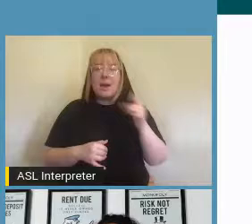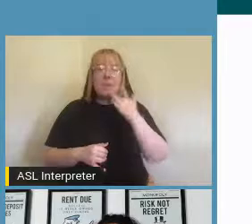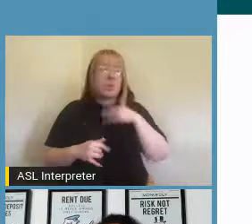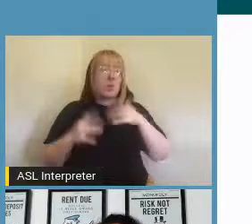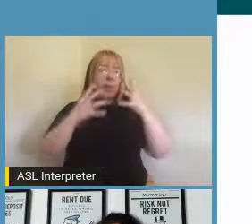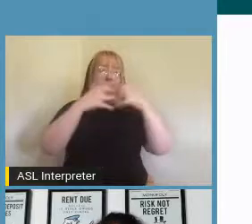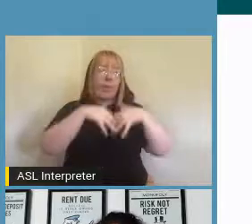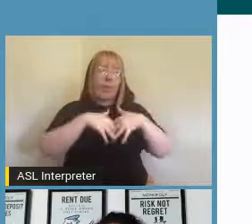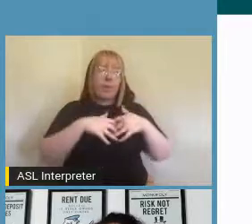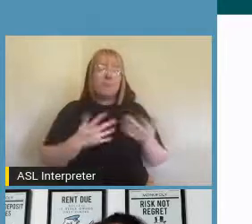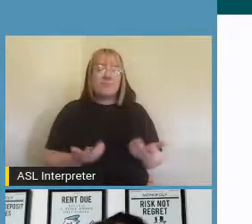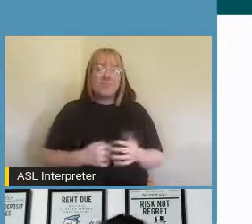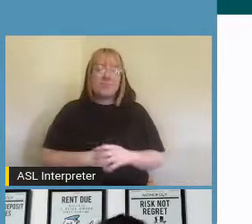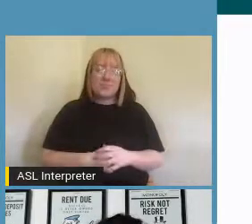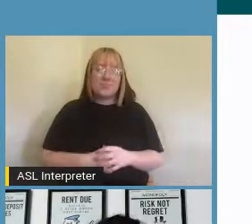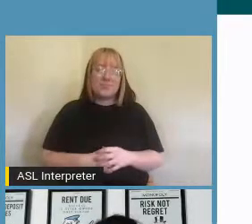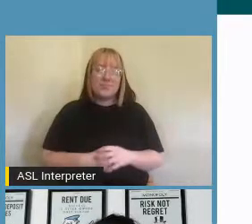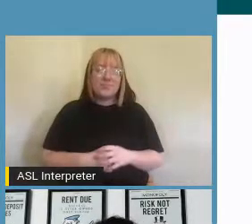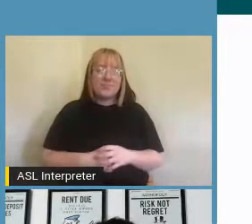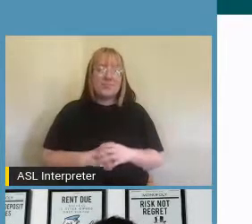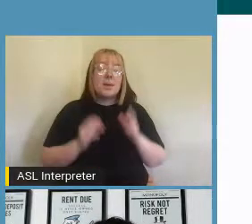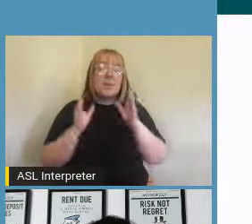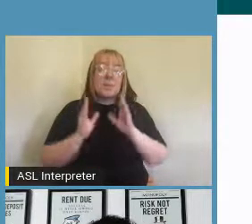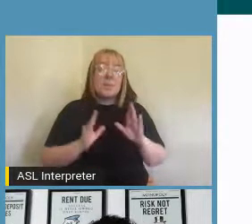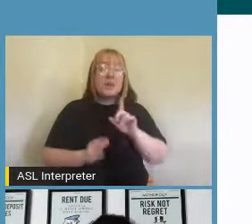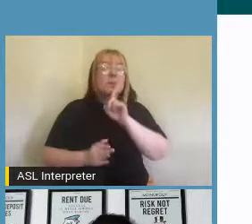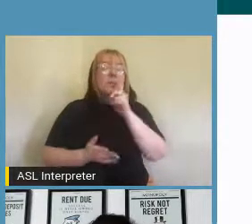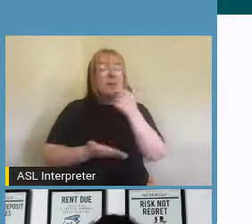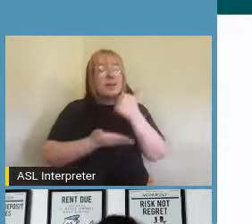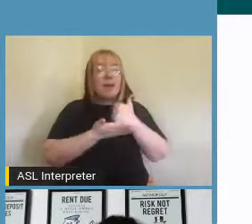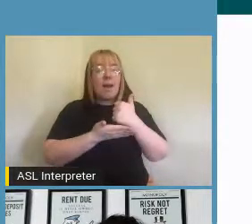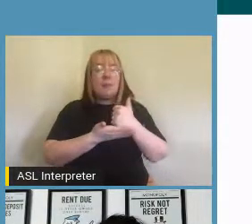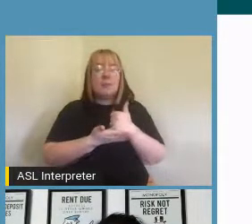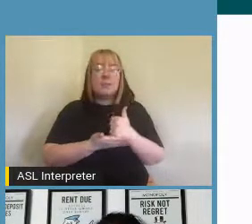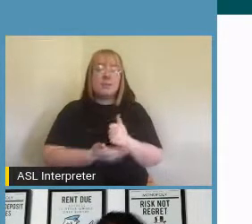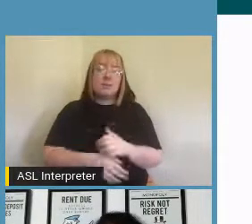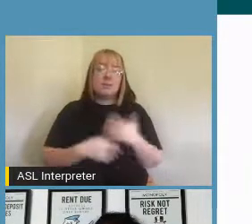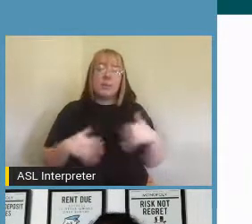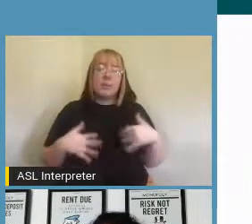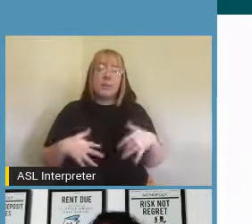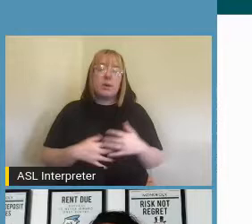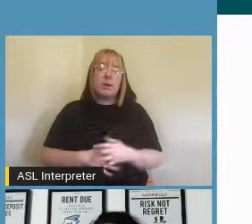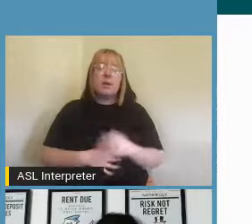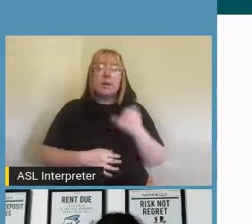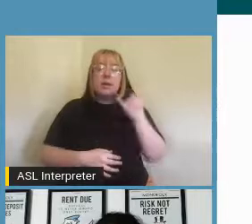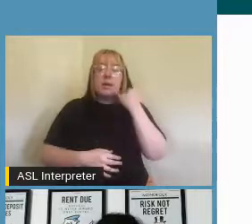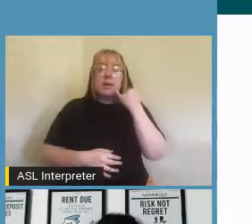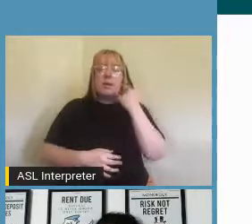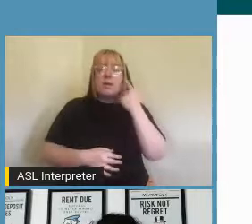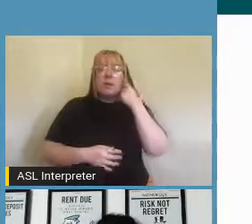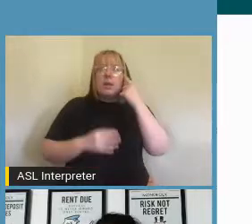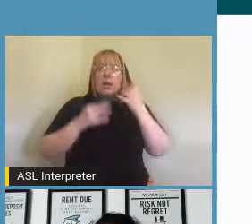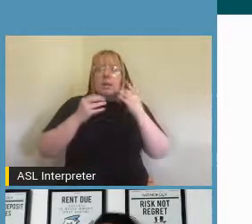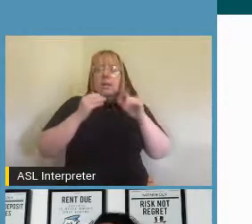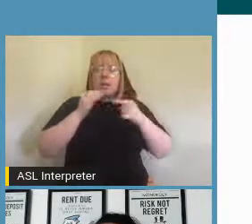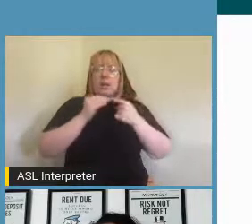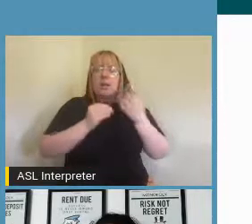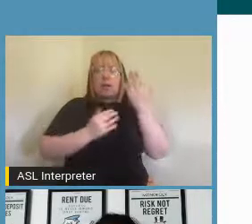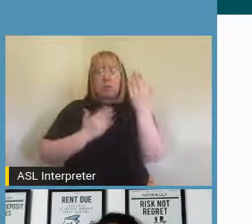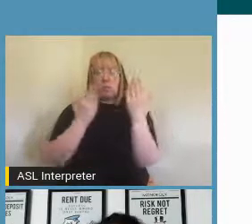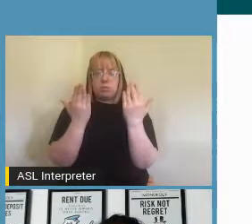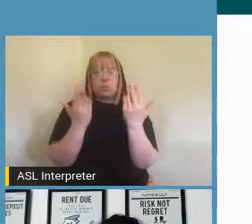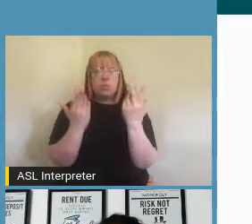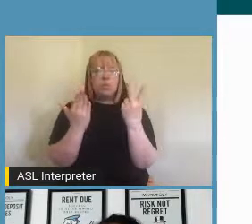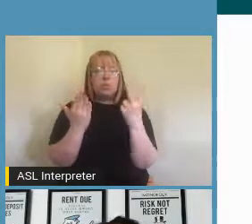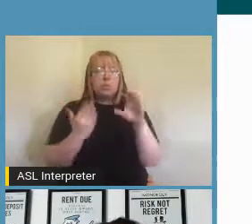really helps to direct. And what I would do, if you all are thinking about kind of this kind of 2-column story outline, this makes it very easy for